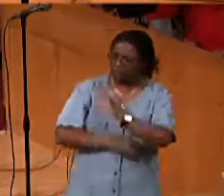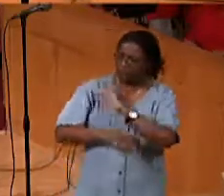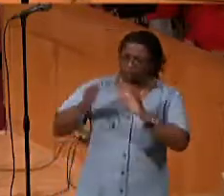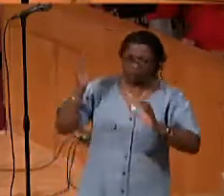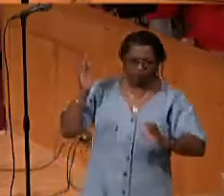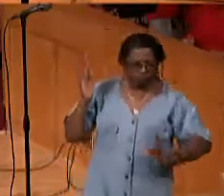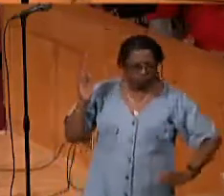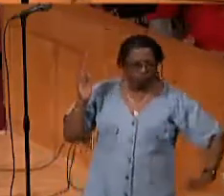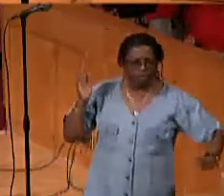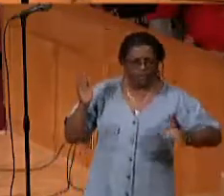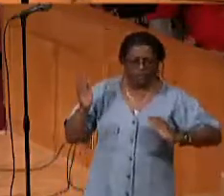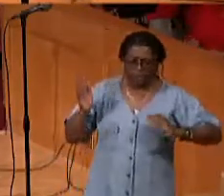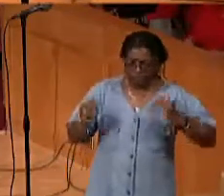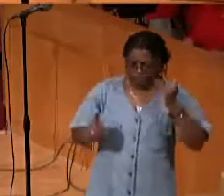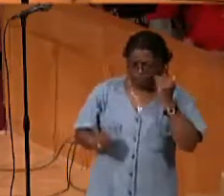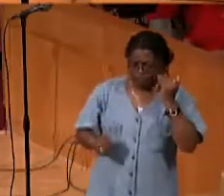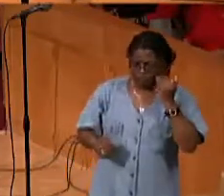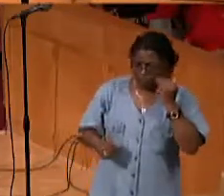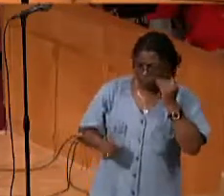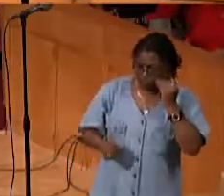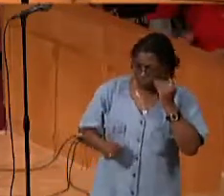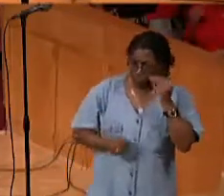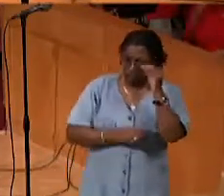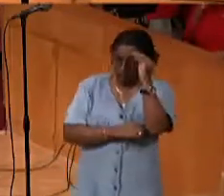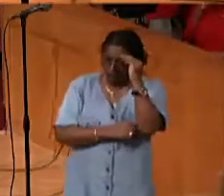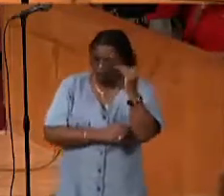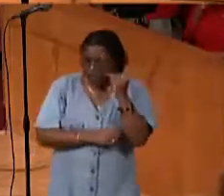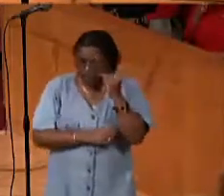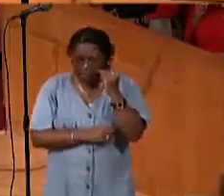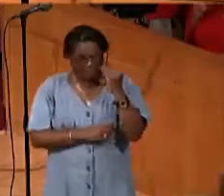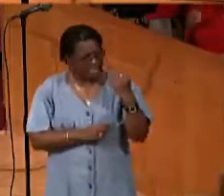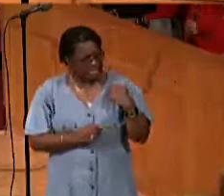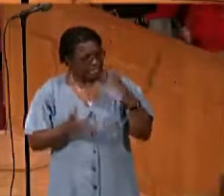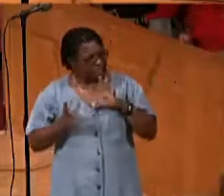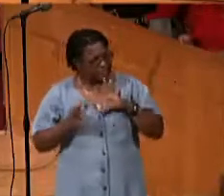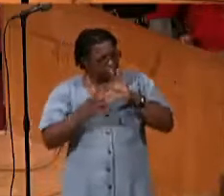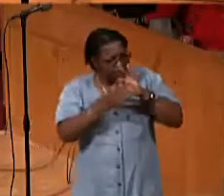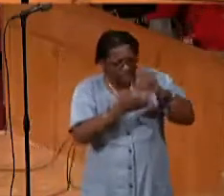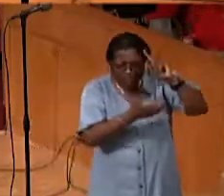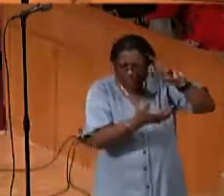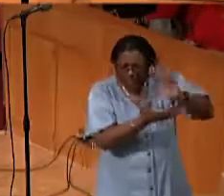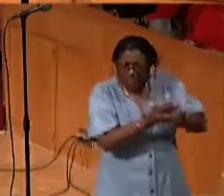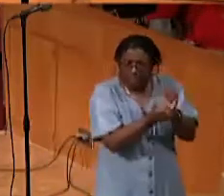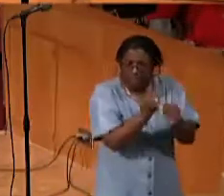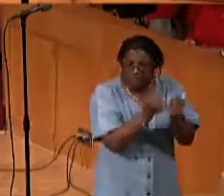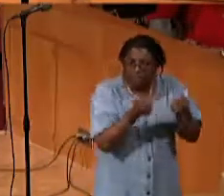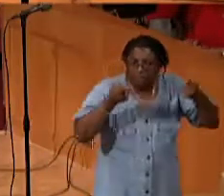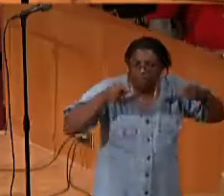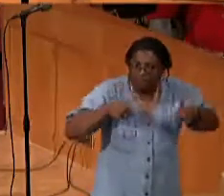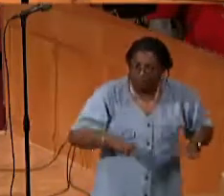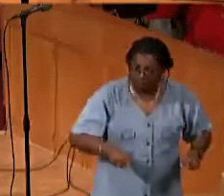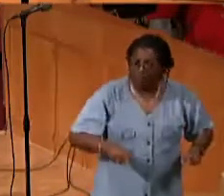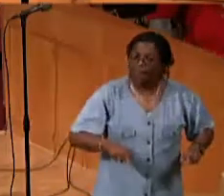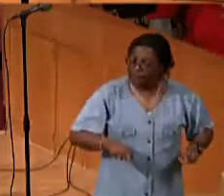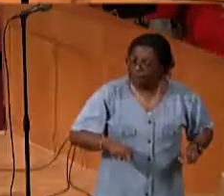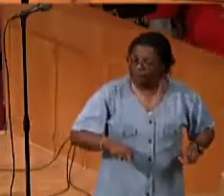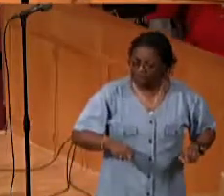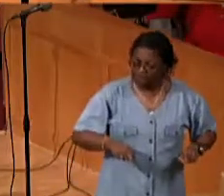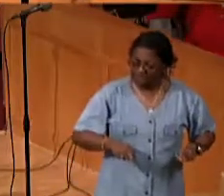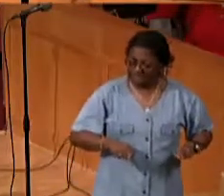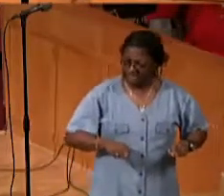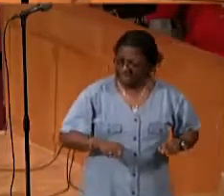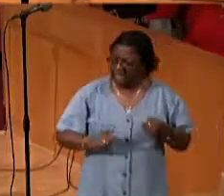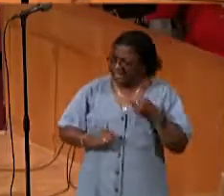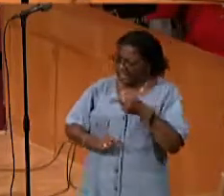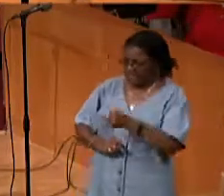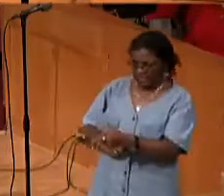know that she had to be on board with everything that was about to happen? Someone who would now have